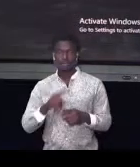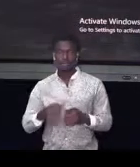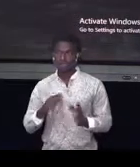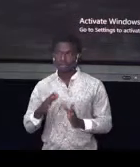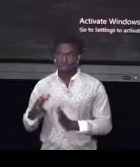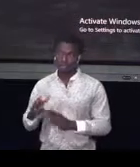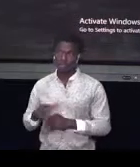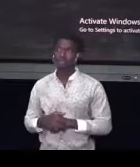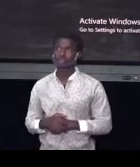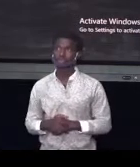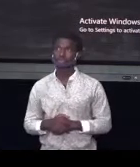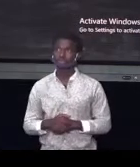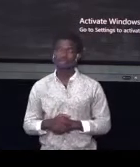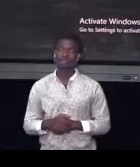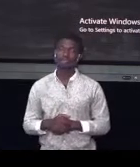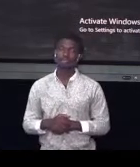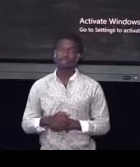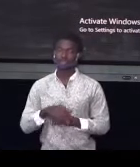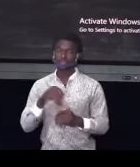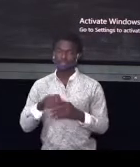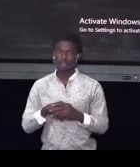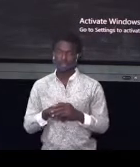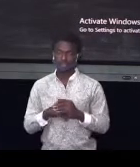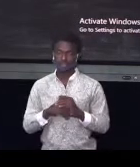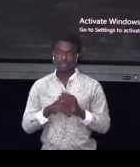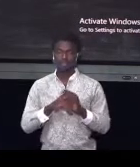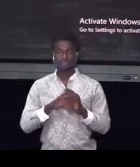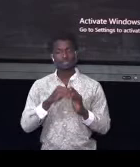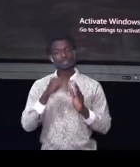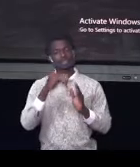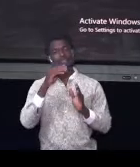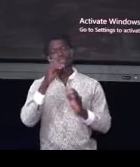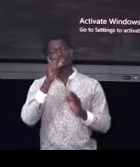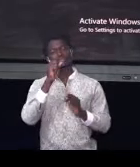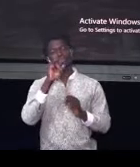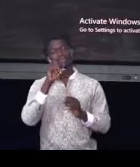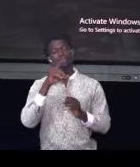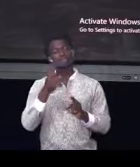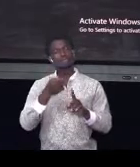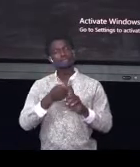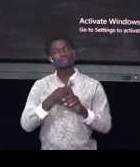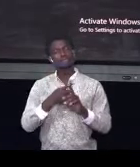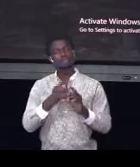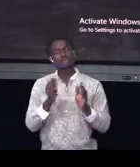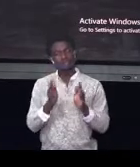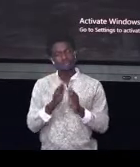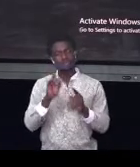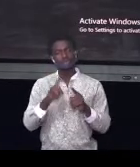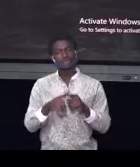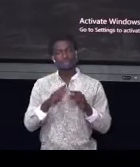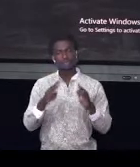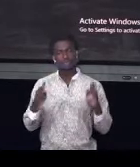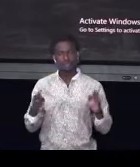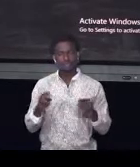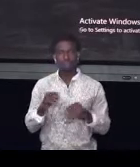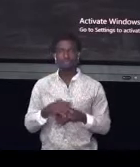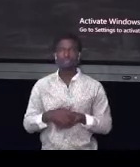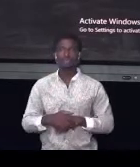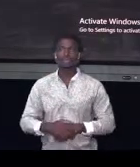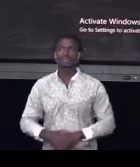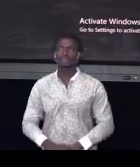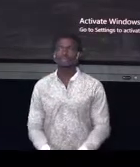arrange these fractions, rather, in order of size from the smallest to the biggest. You